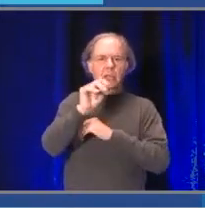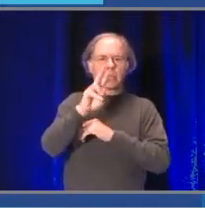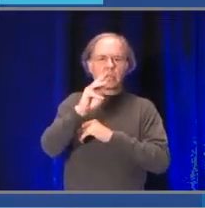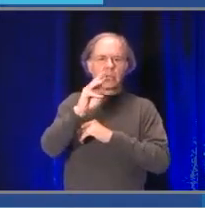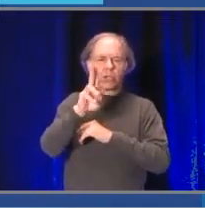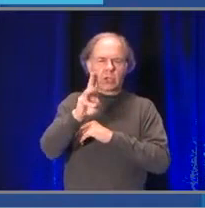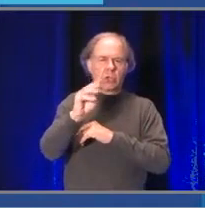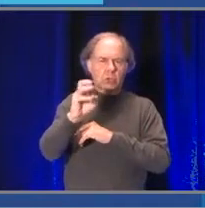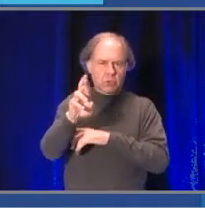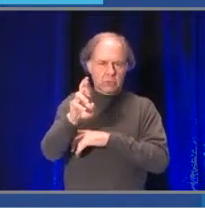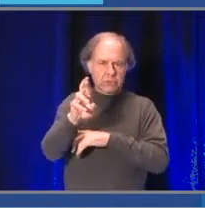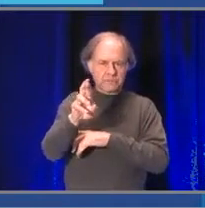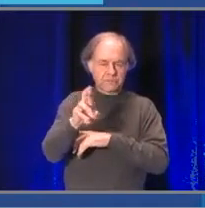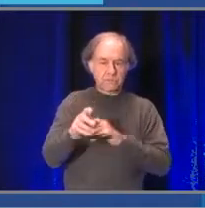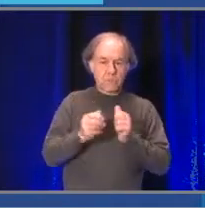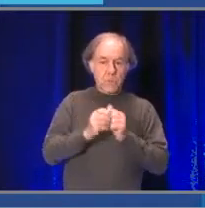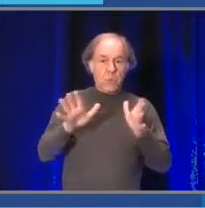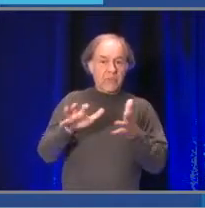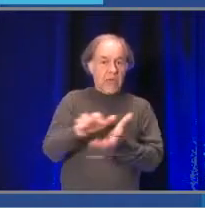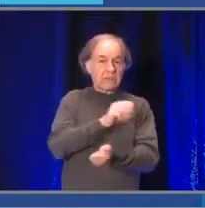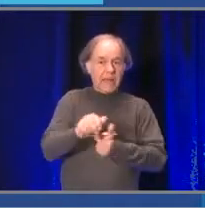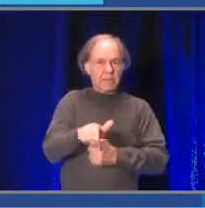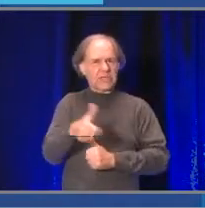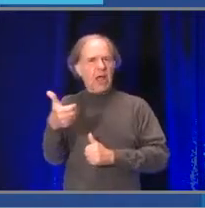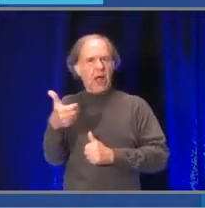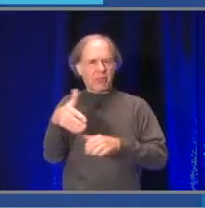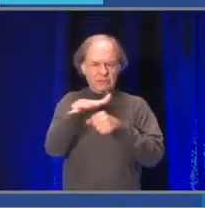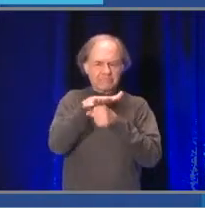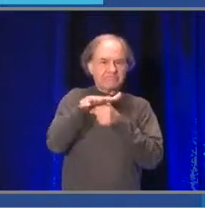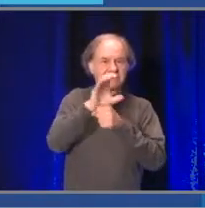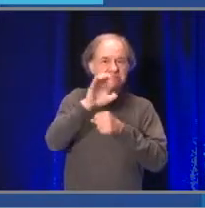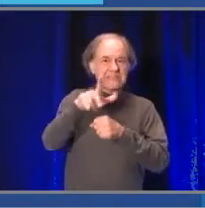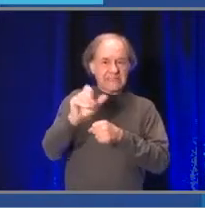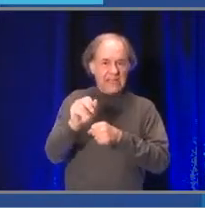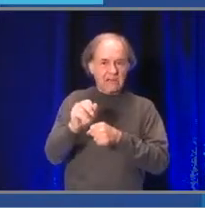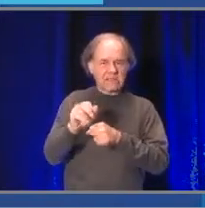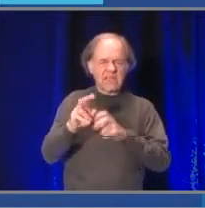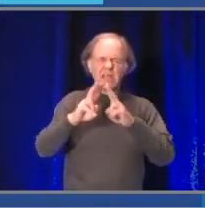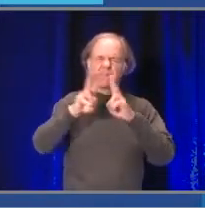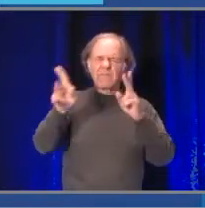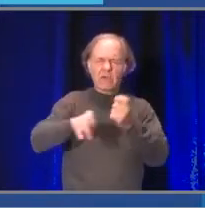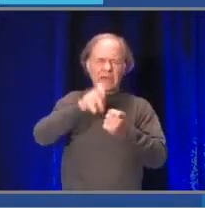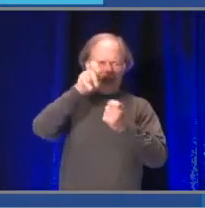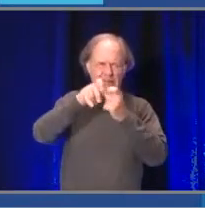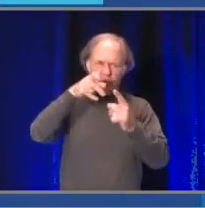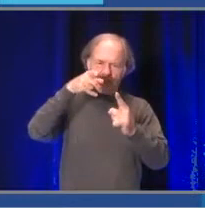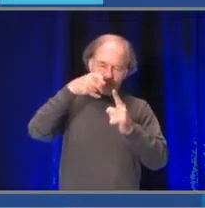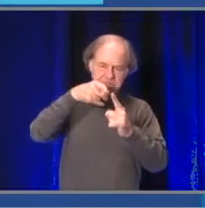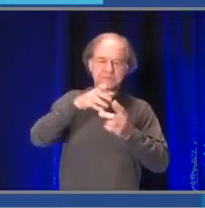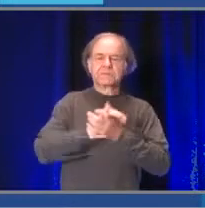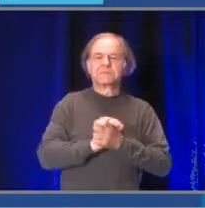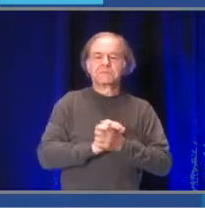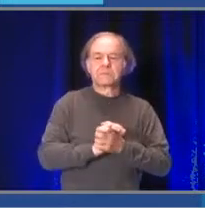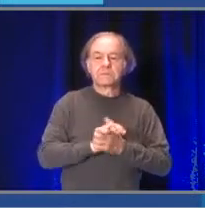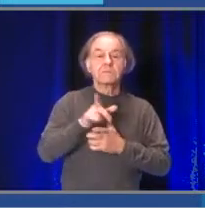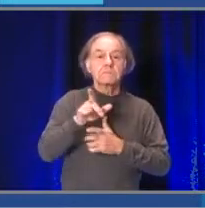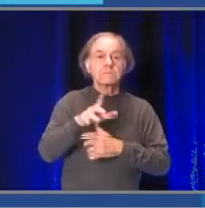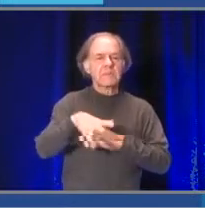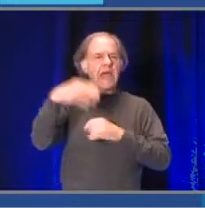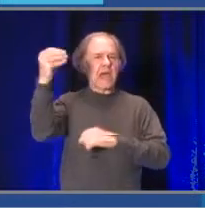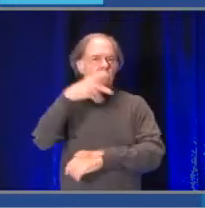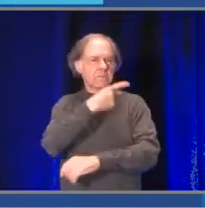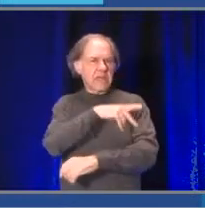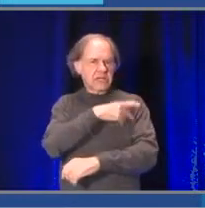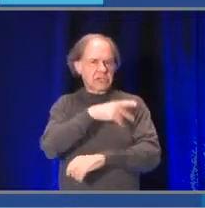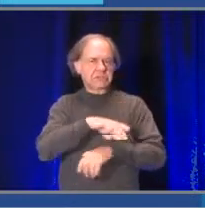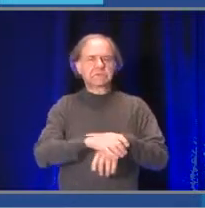cells without damaging other cells, and we can direct that very accurately. The procedure is an outpatient